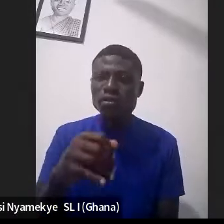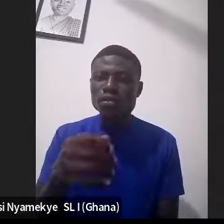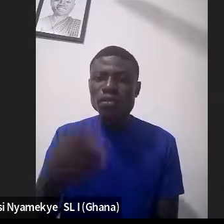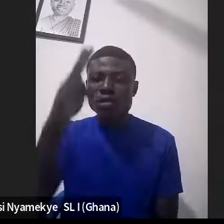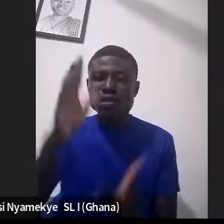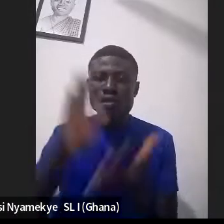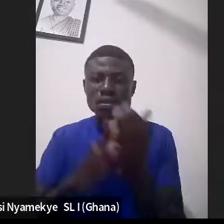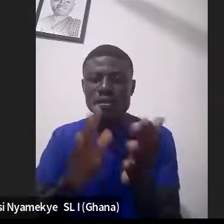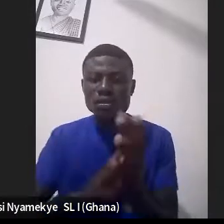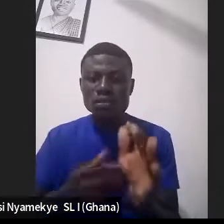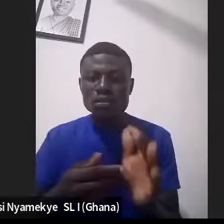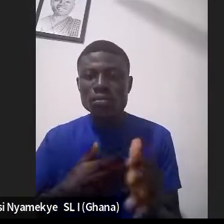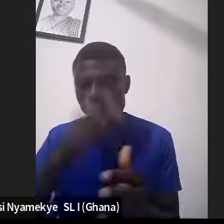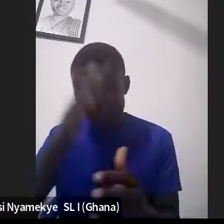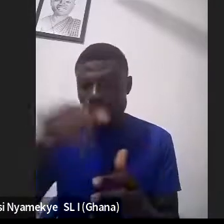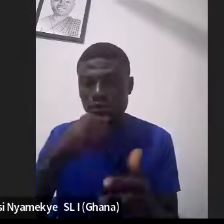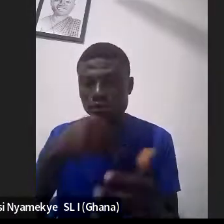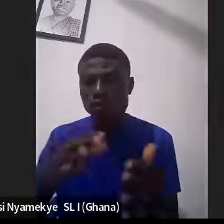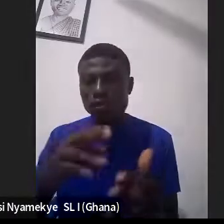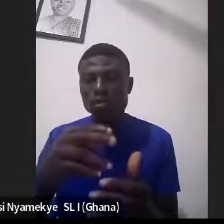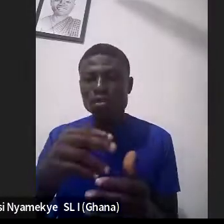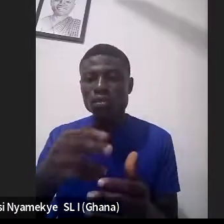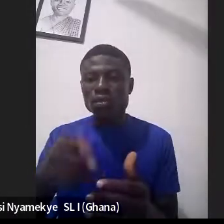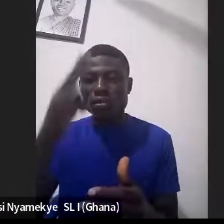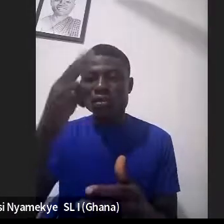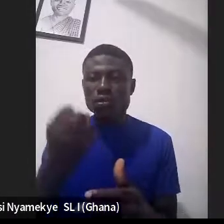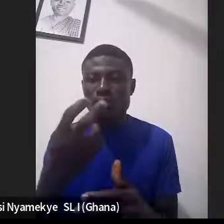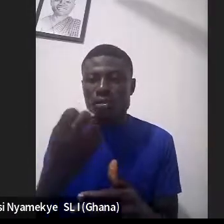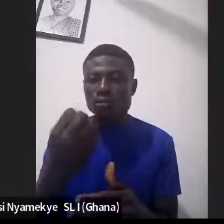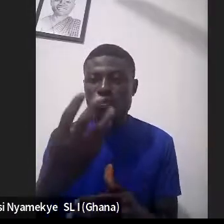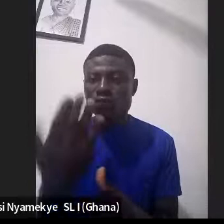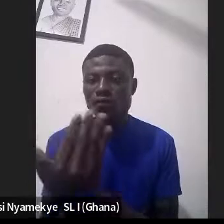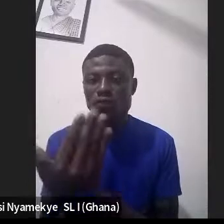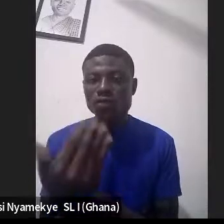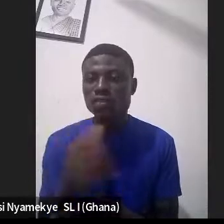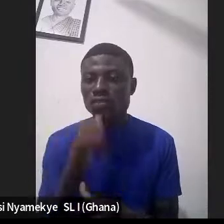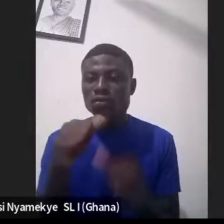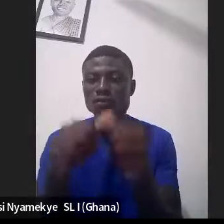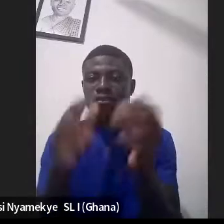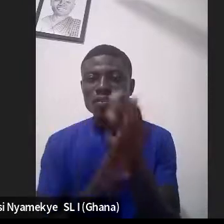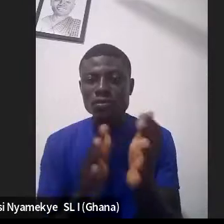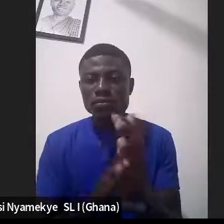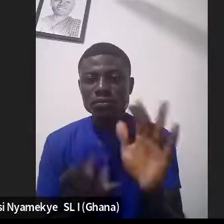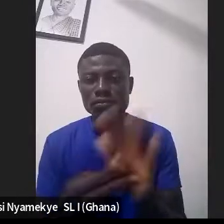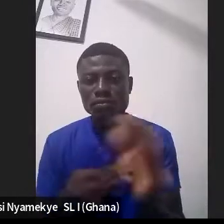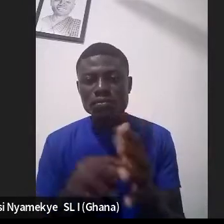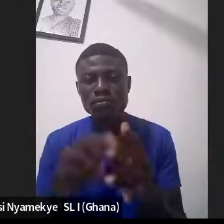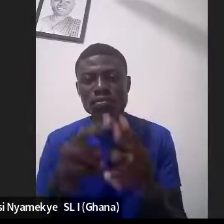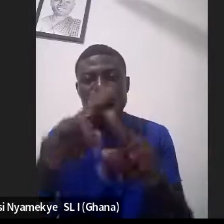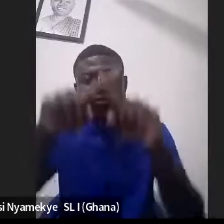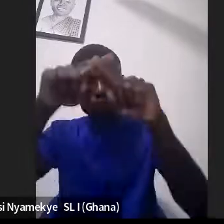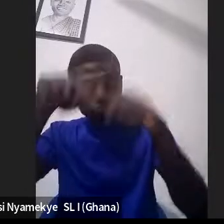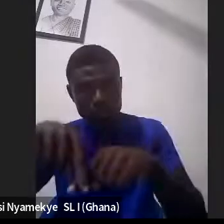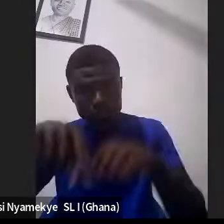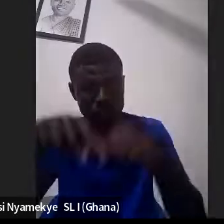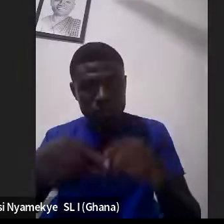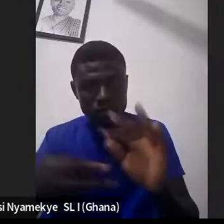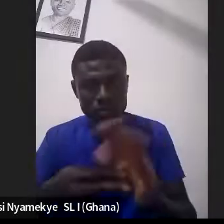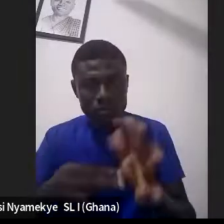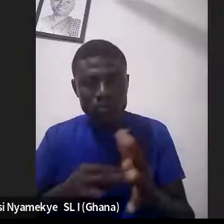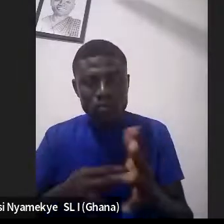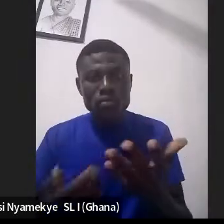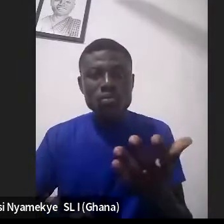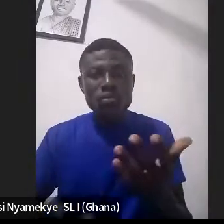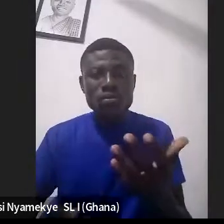when he was 12 or 13. So it depends. I'm not too sure. I feel I